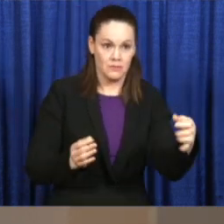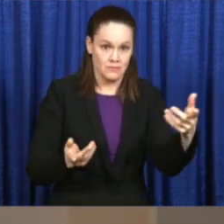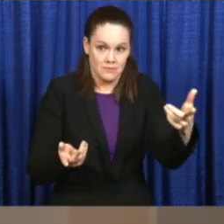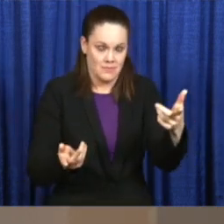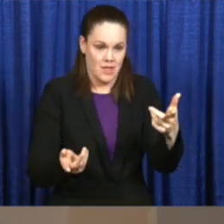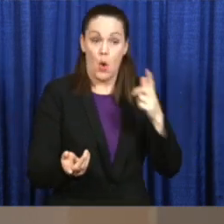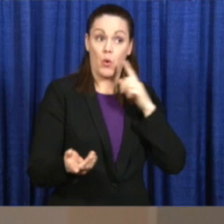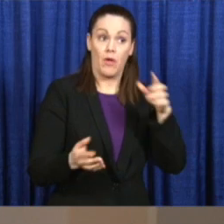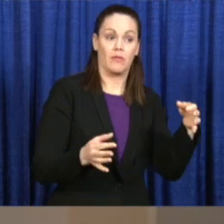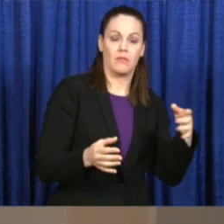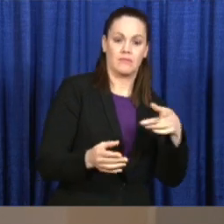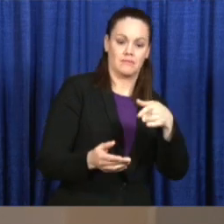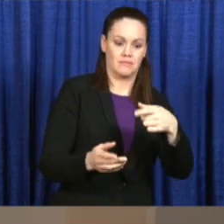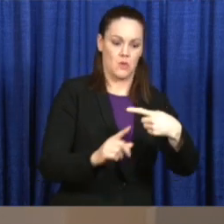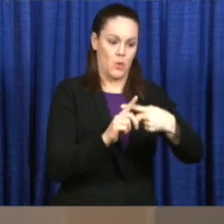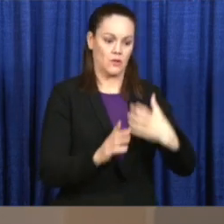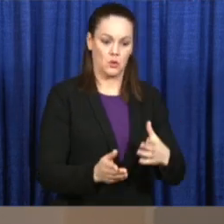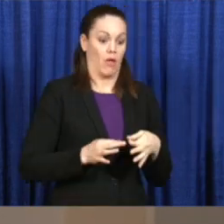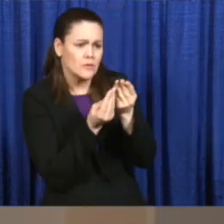contract.